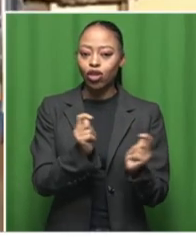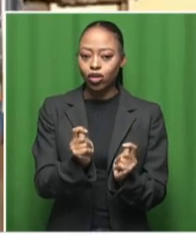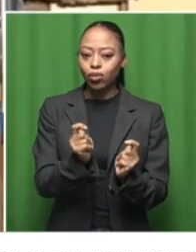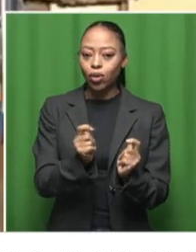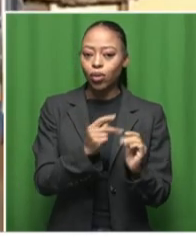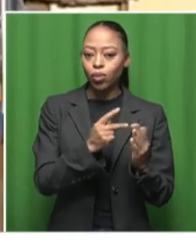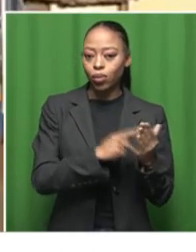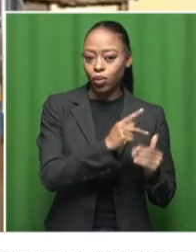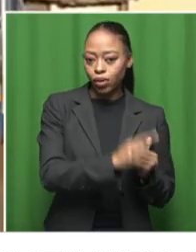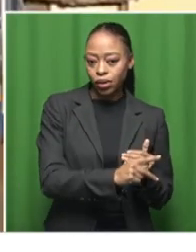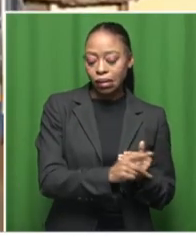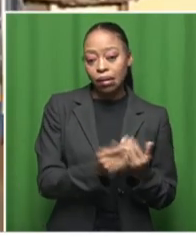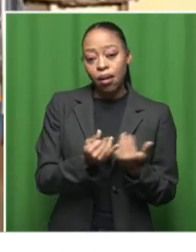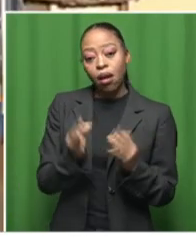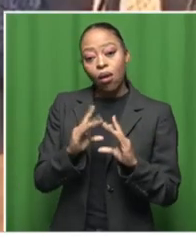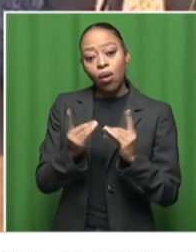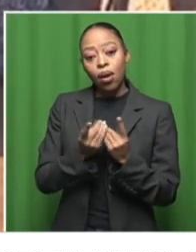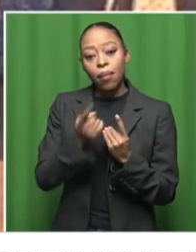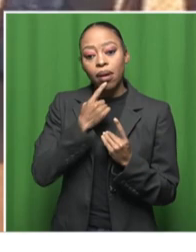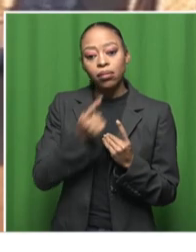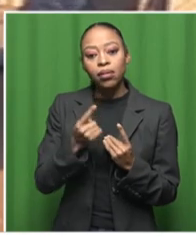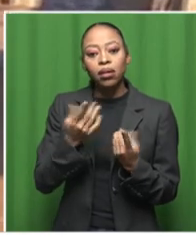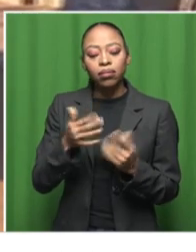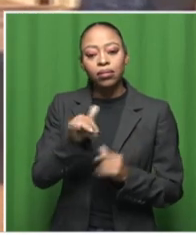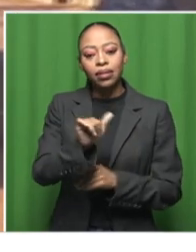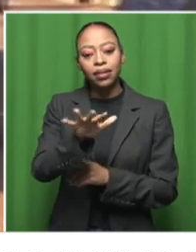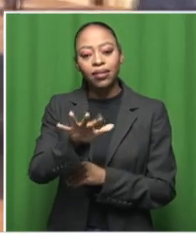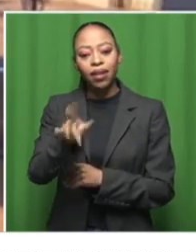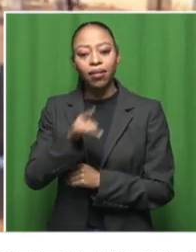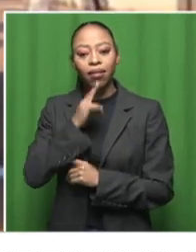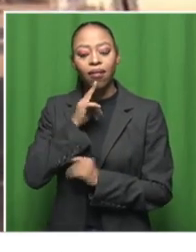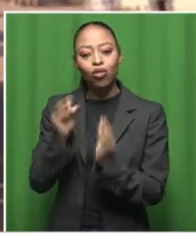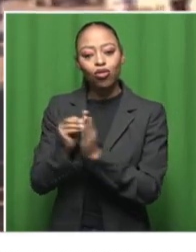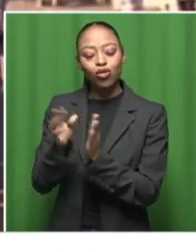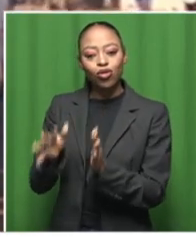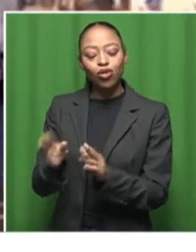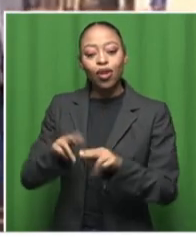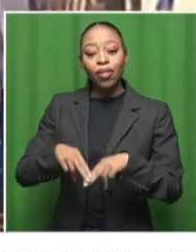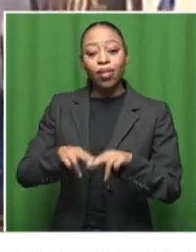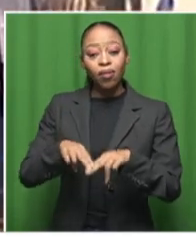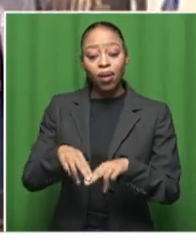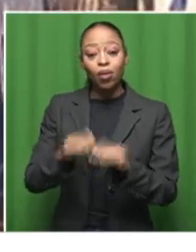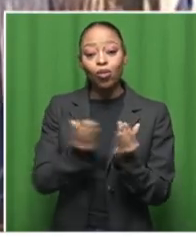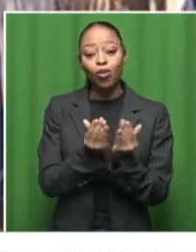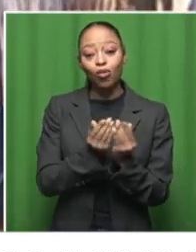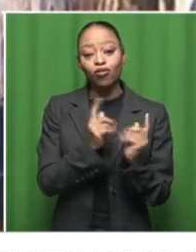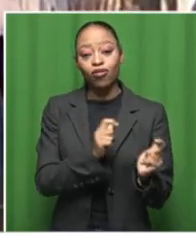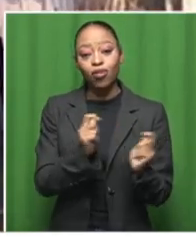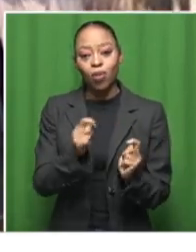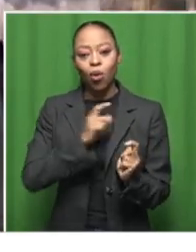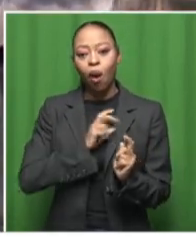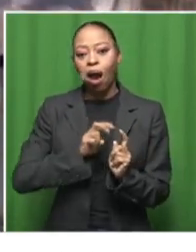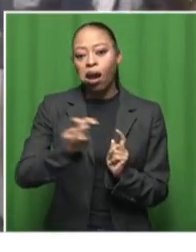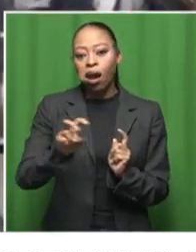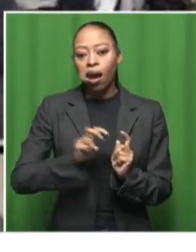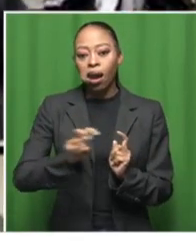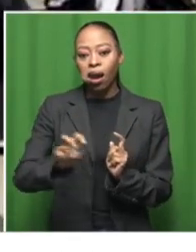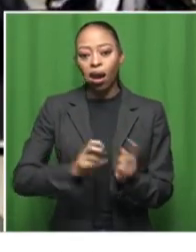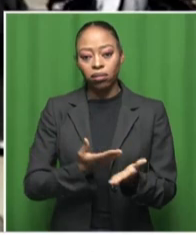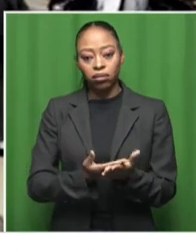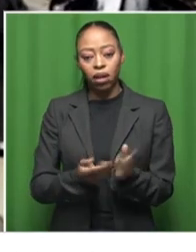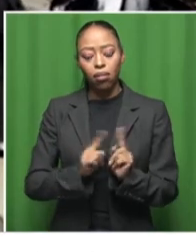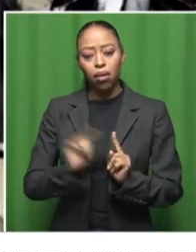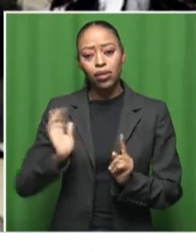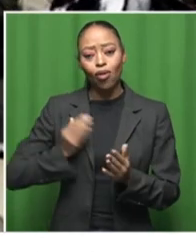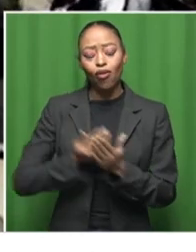scheme. The department says approximately 65,000 learners depend on scholar transport. However, there